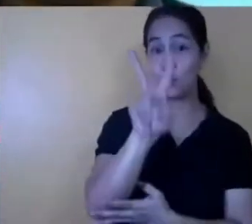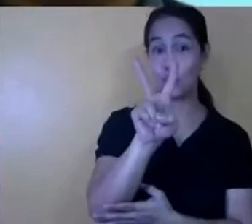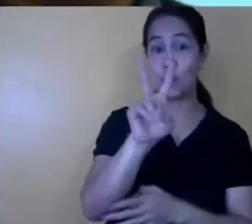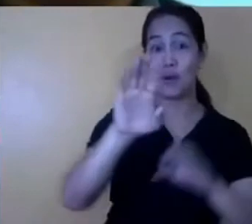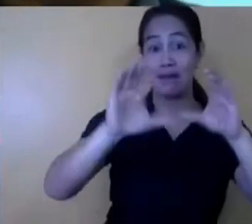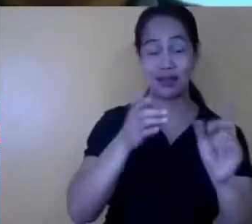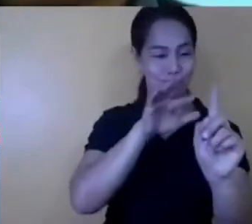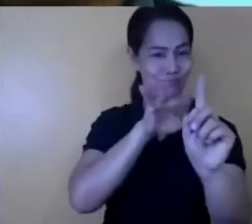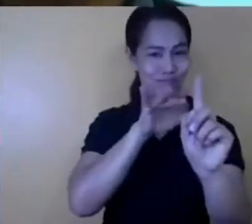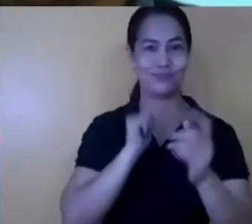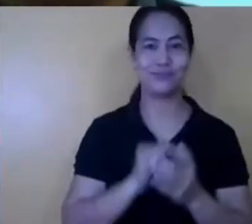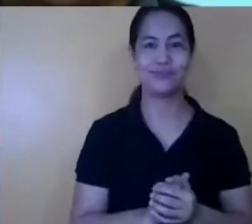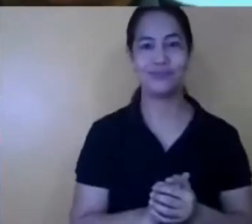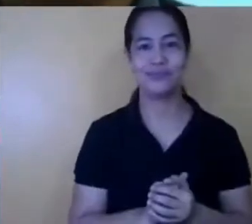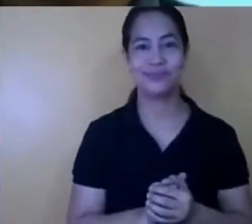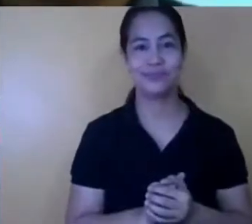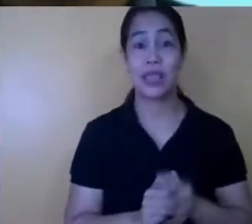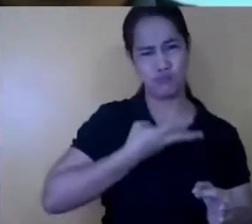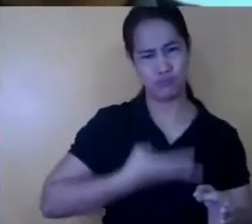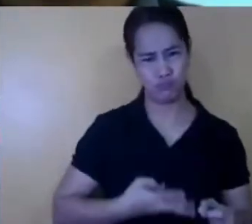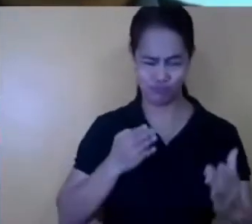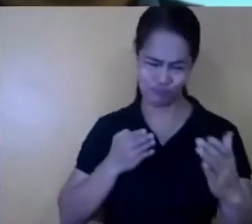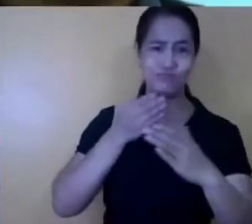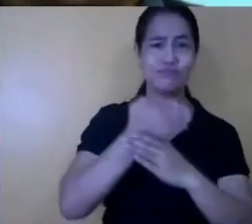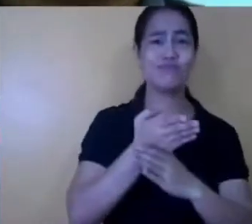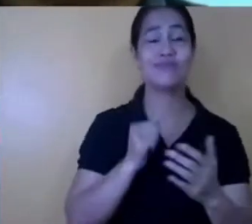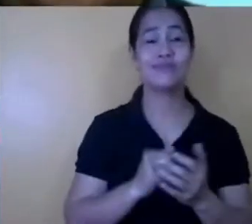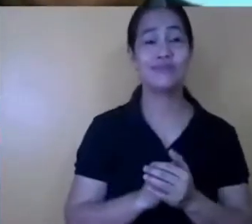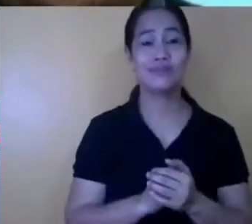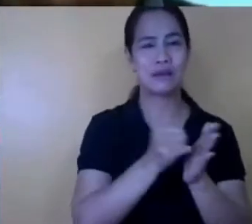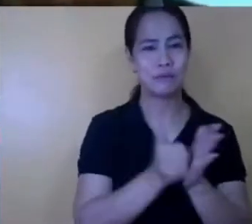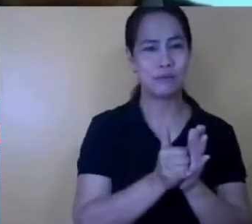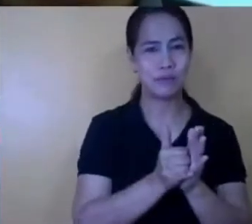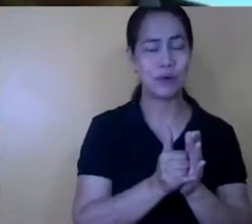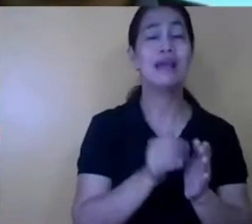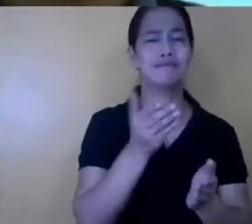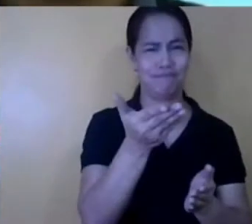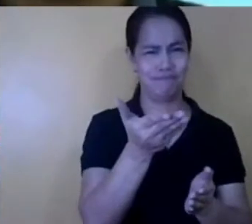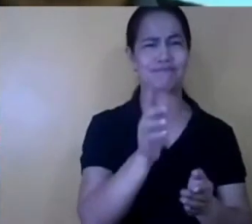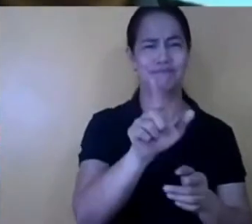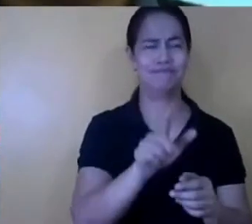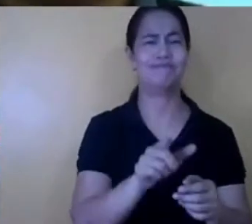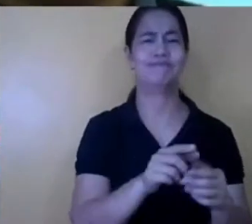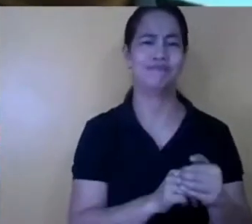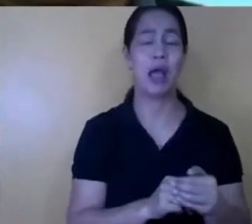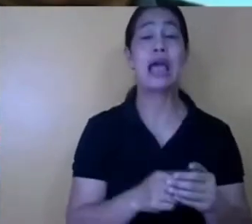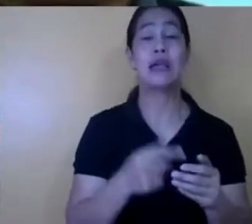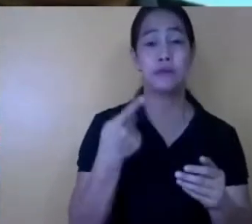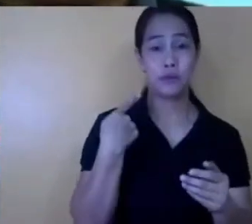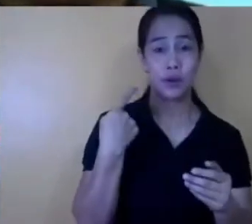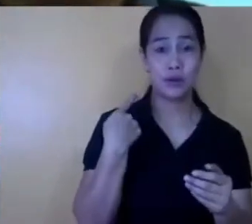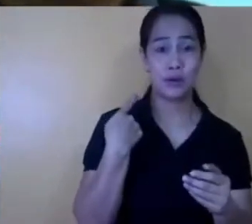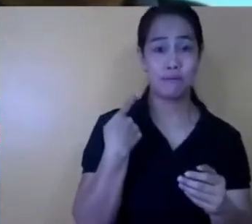observations. If you wish to go beyond this, then this will be up to you. You even have the discretion to